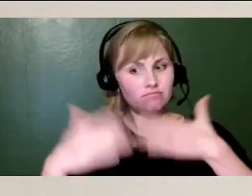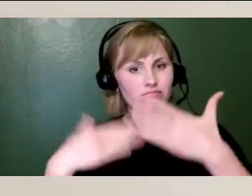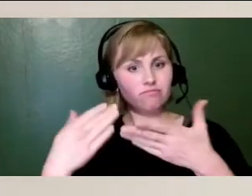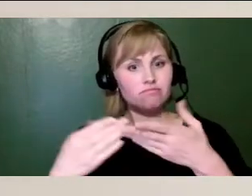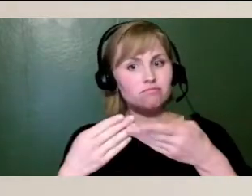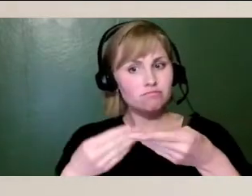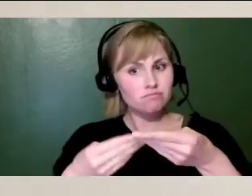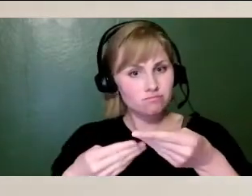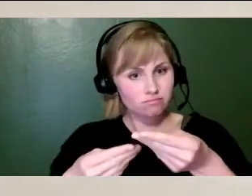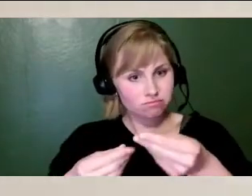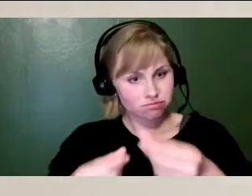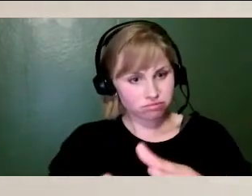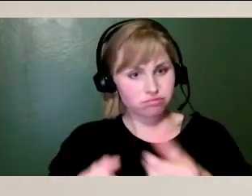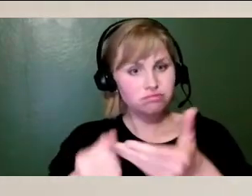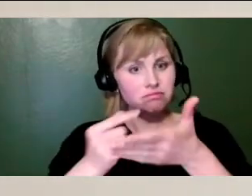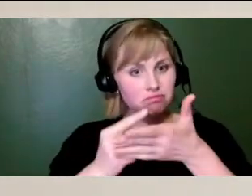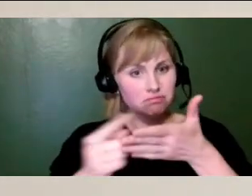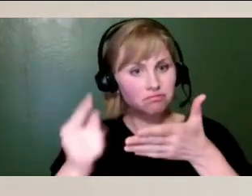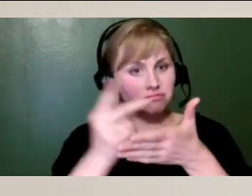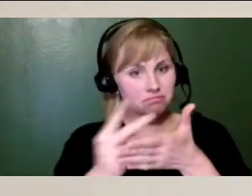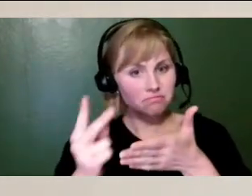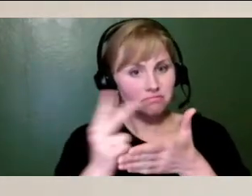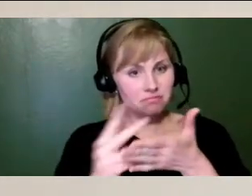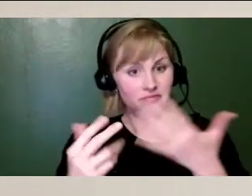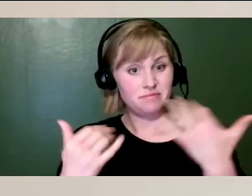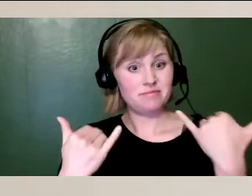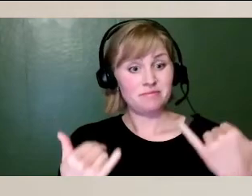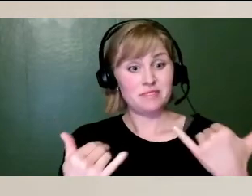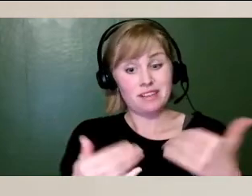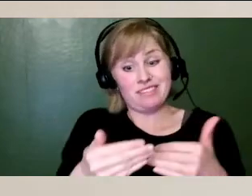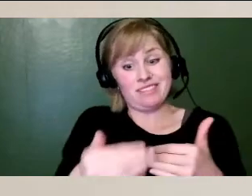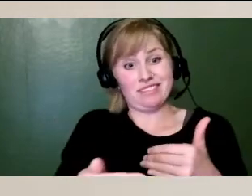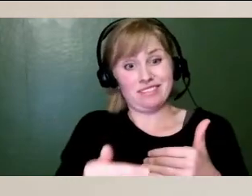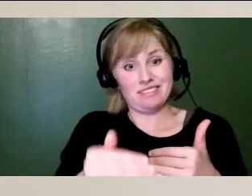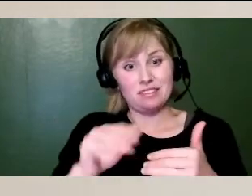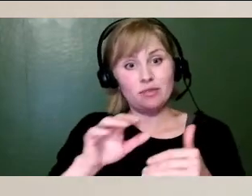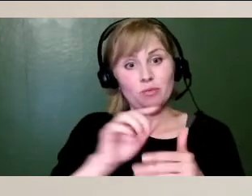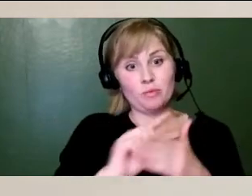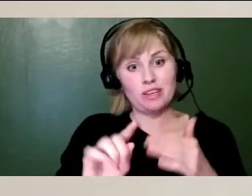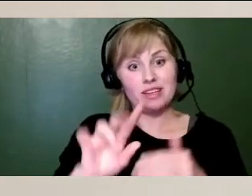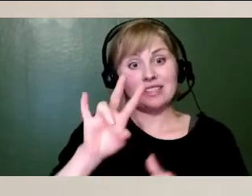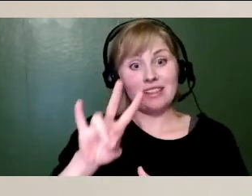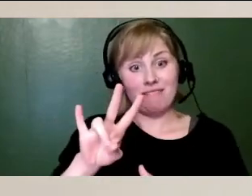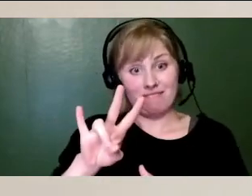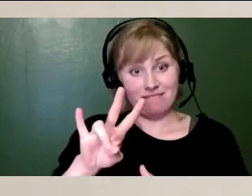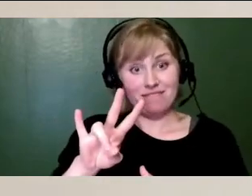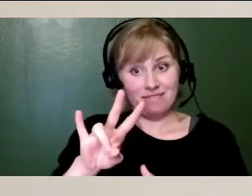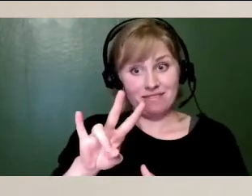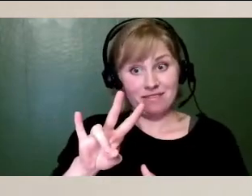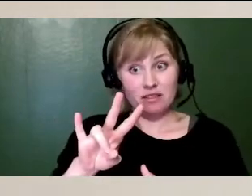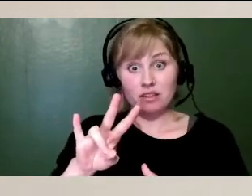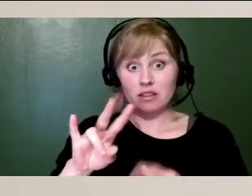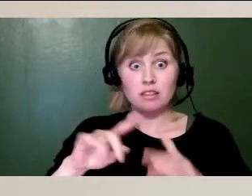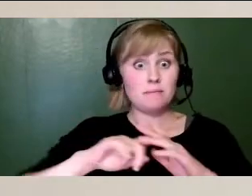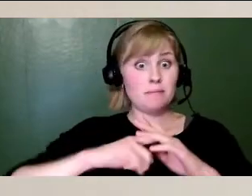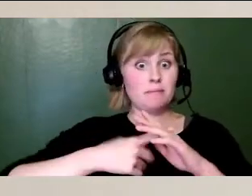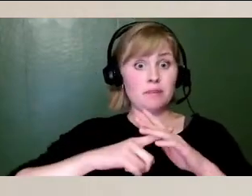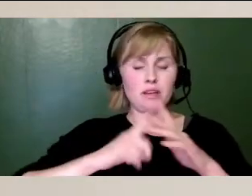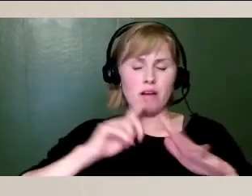on. We're entering our 7th week of 1L now. When we started, the experience was totally